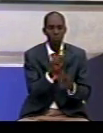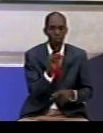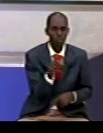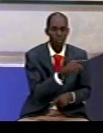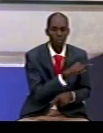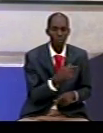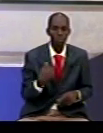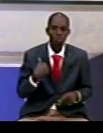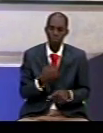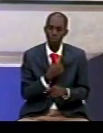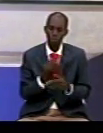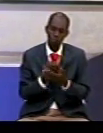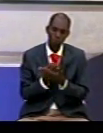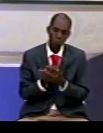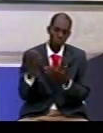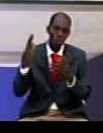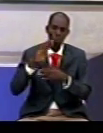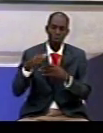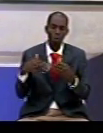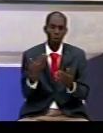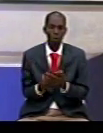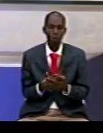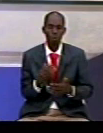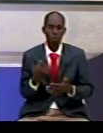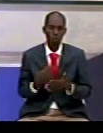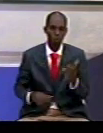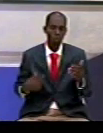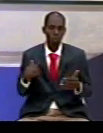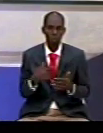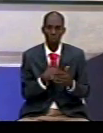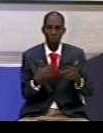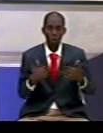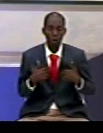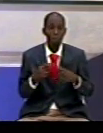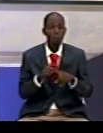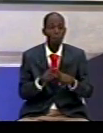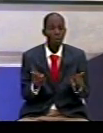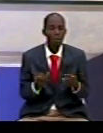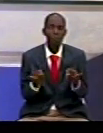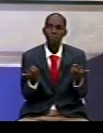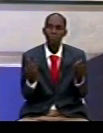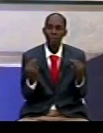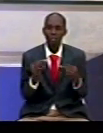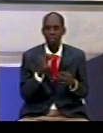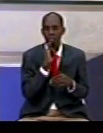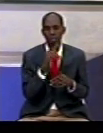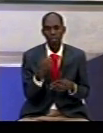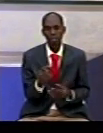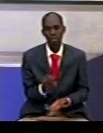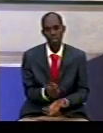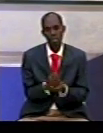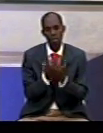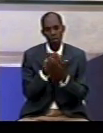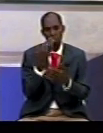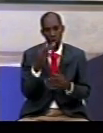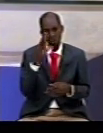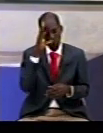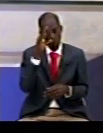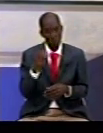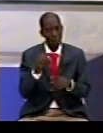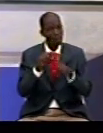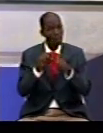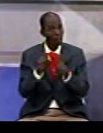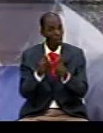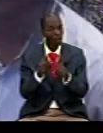spent all that we have, but vain is the help of man. But